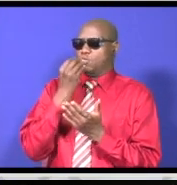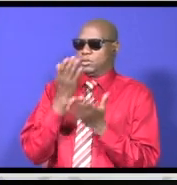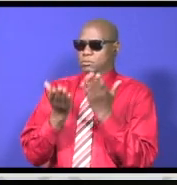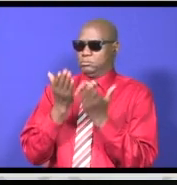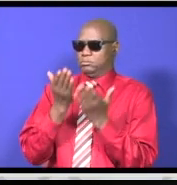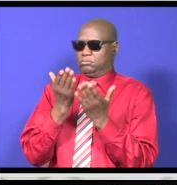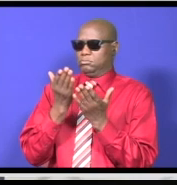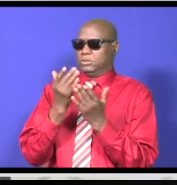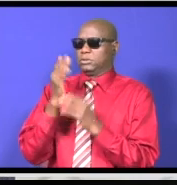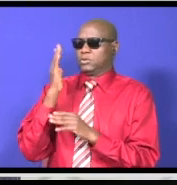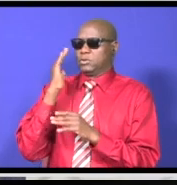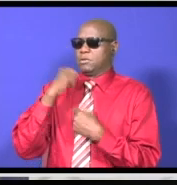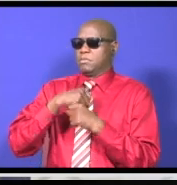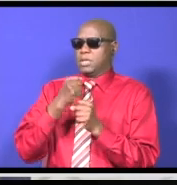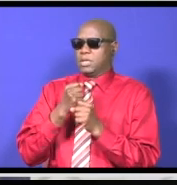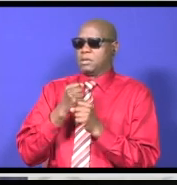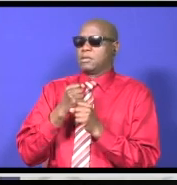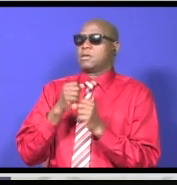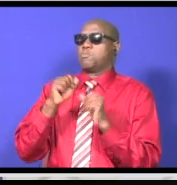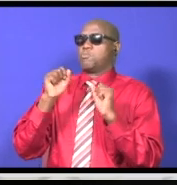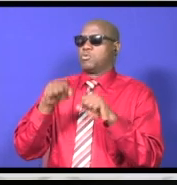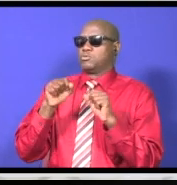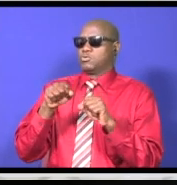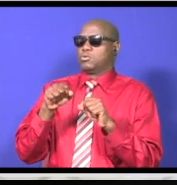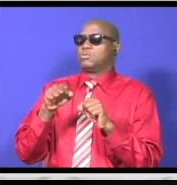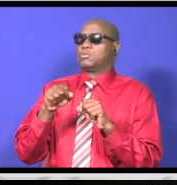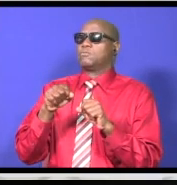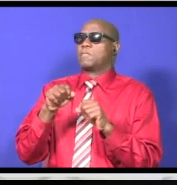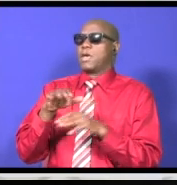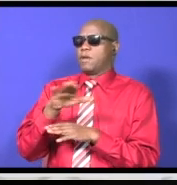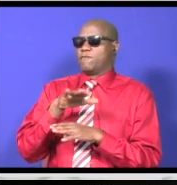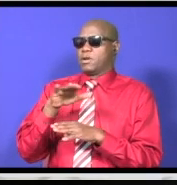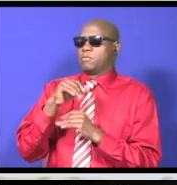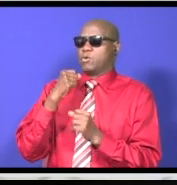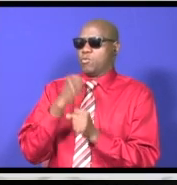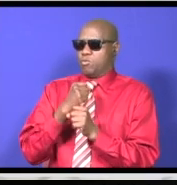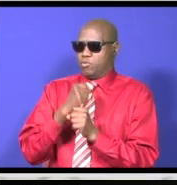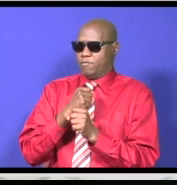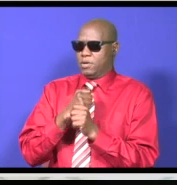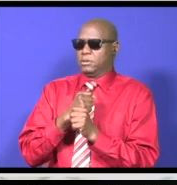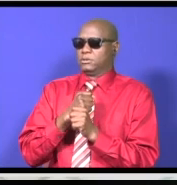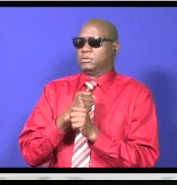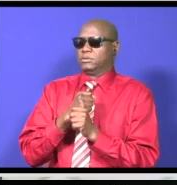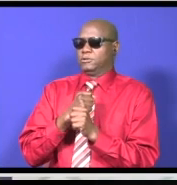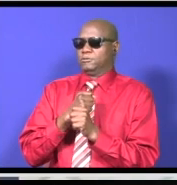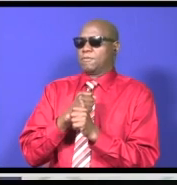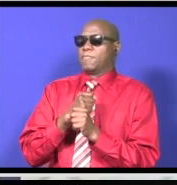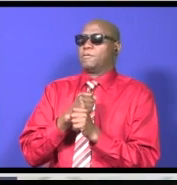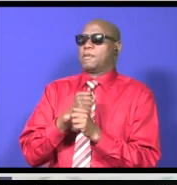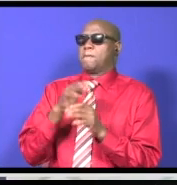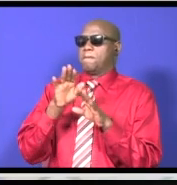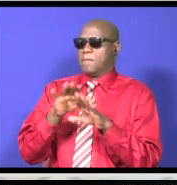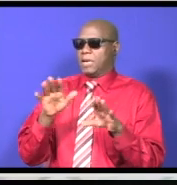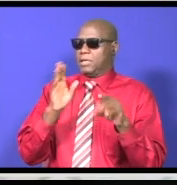by creating an enabling environment, increased crop production and productivity, market access,